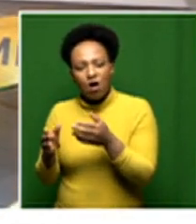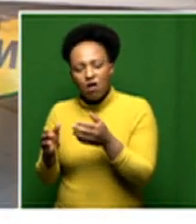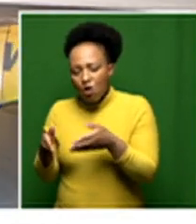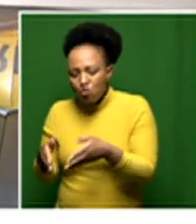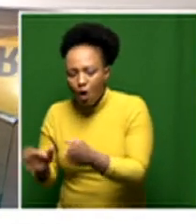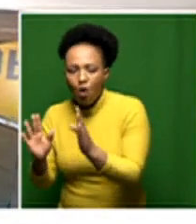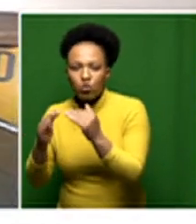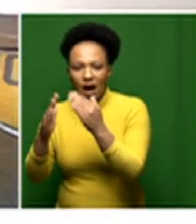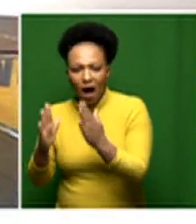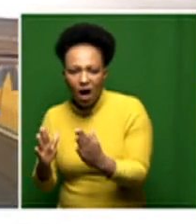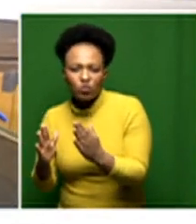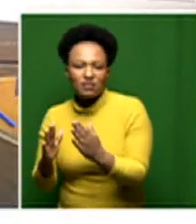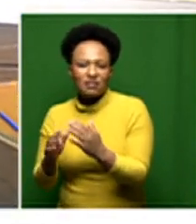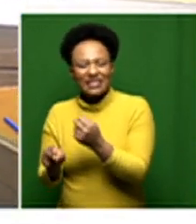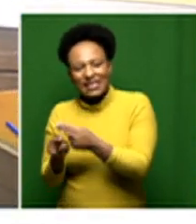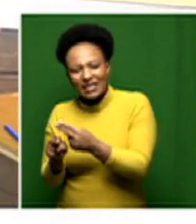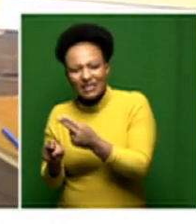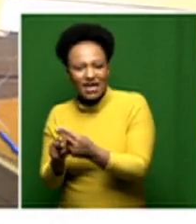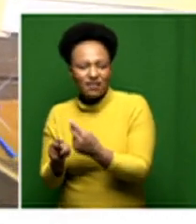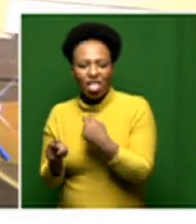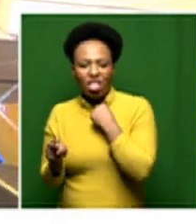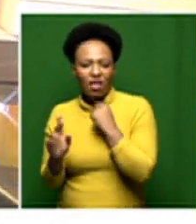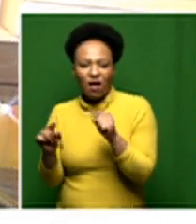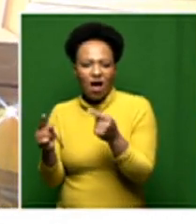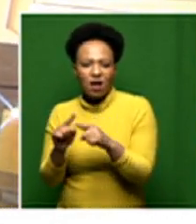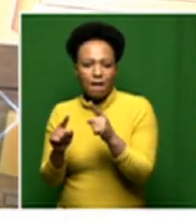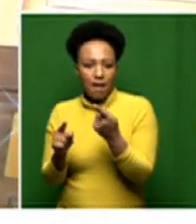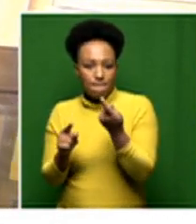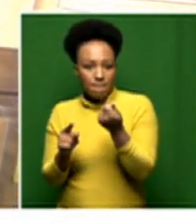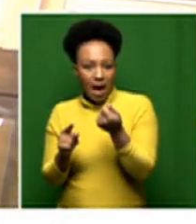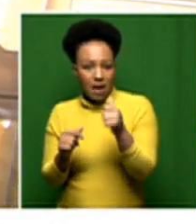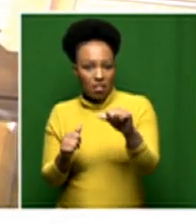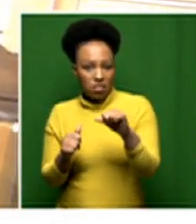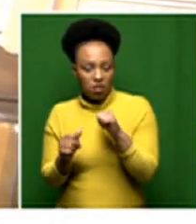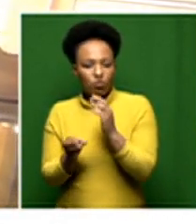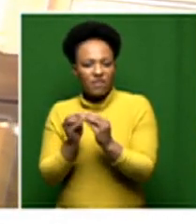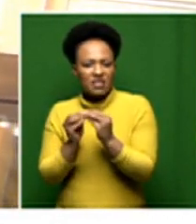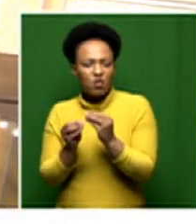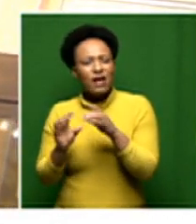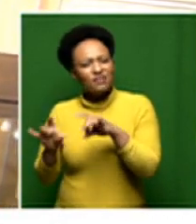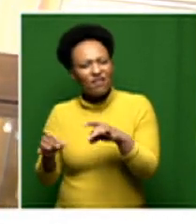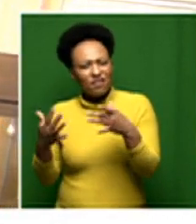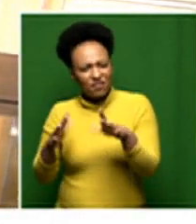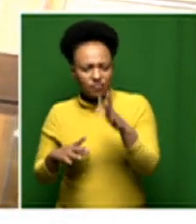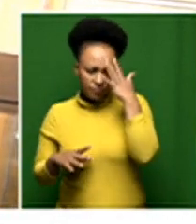the recovered funds enough to mend the financial losses incurred and suffered by government?